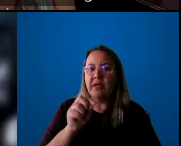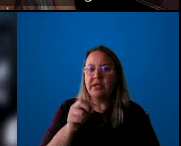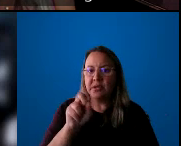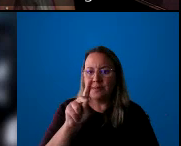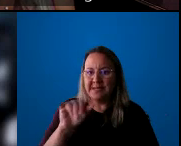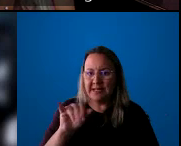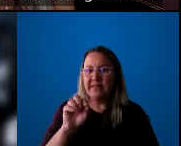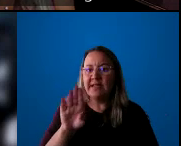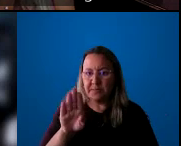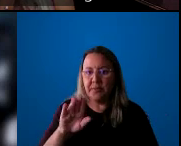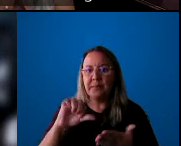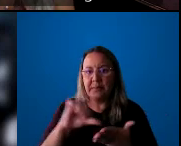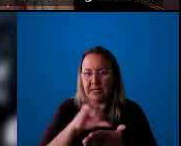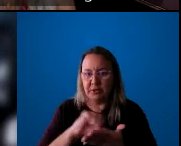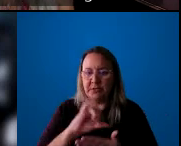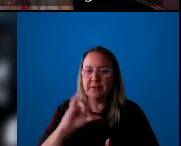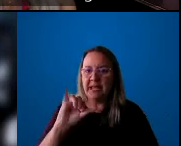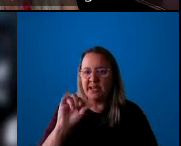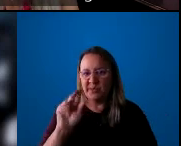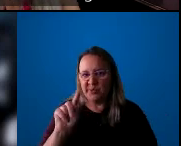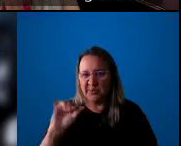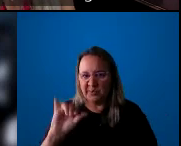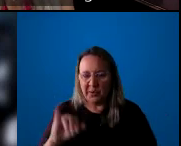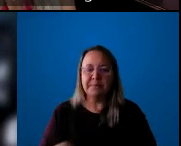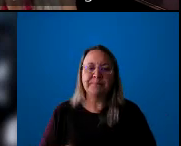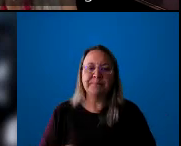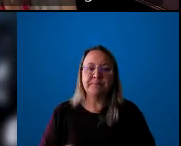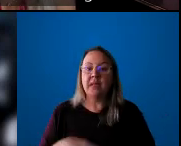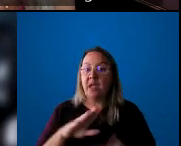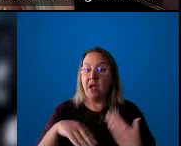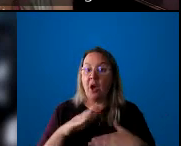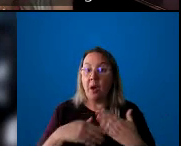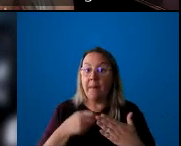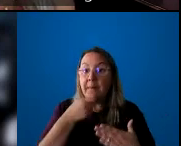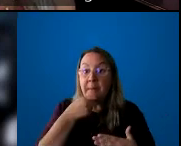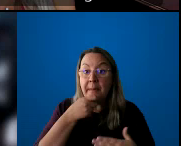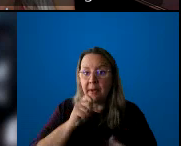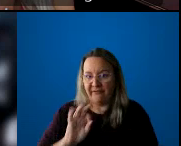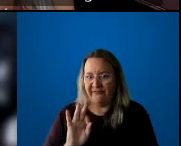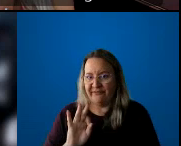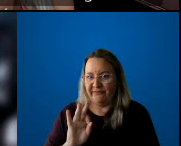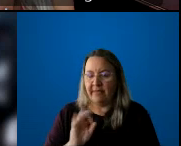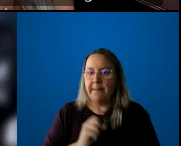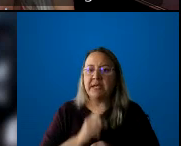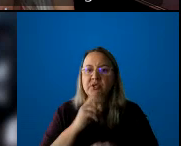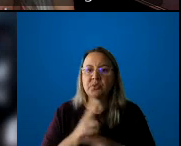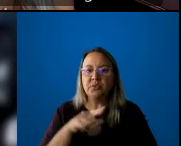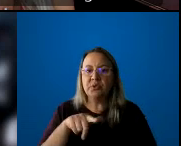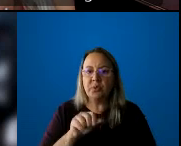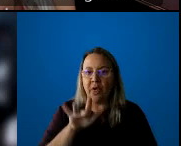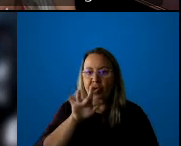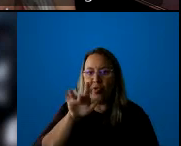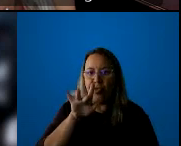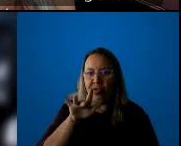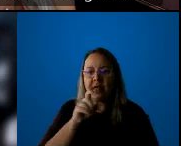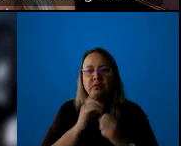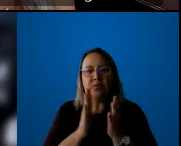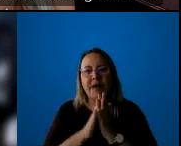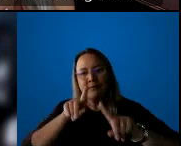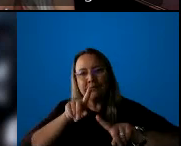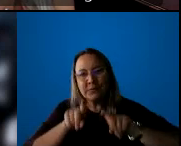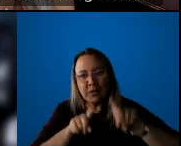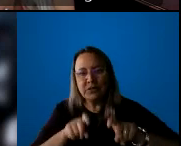Facebook and YouTube pages. All attendees will be muted. Please use the Q&A button at the top of your screen to ask